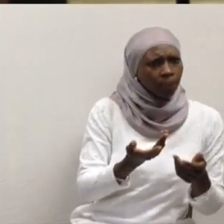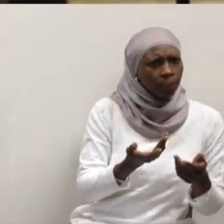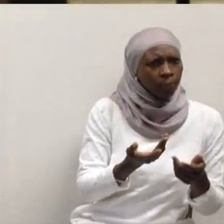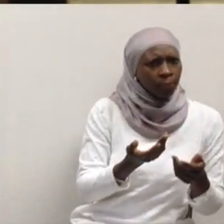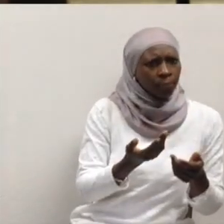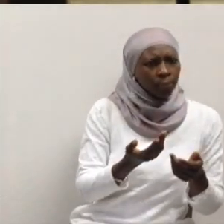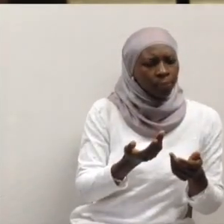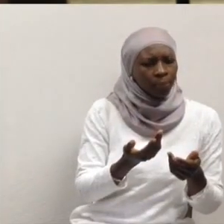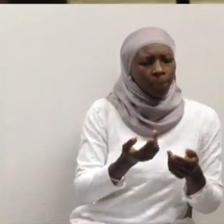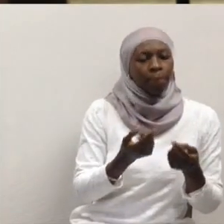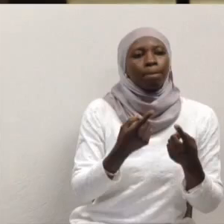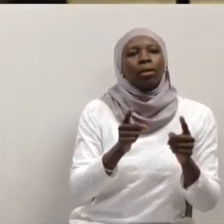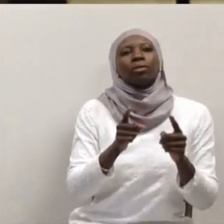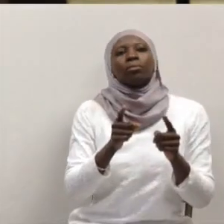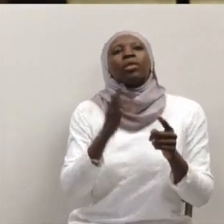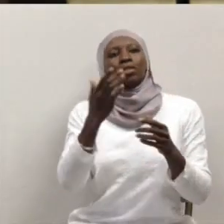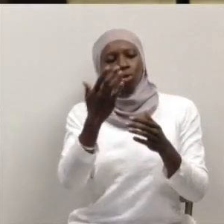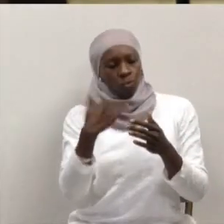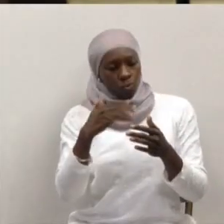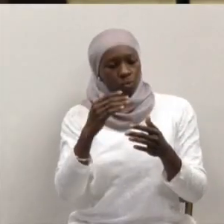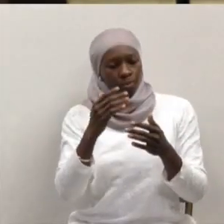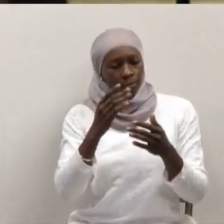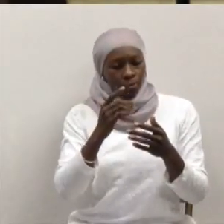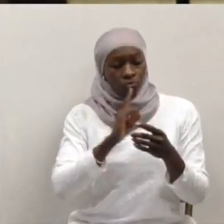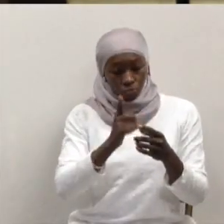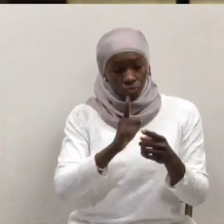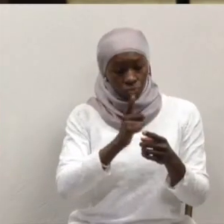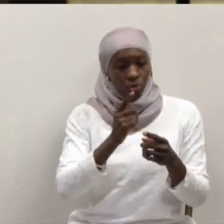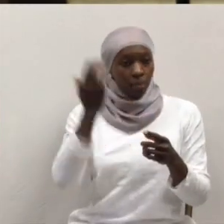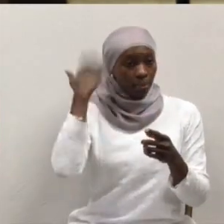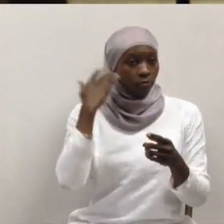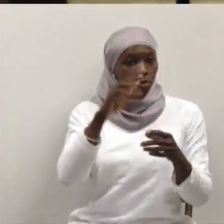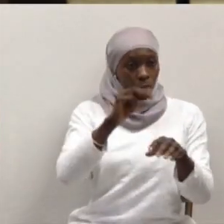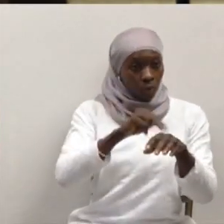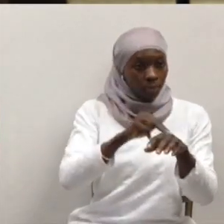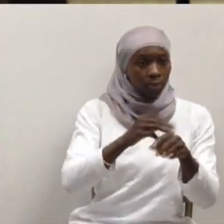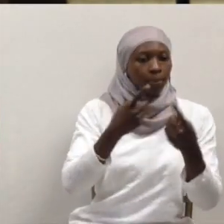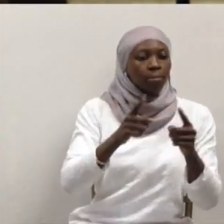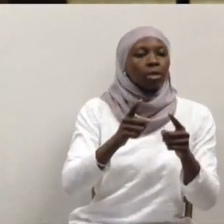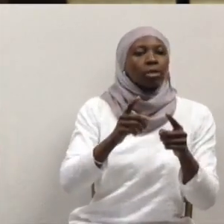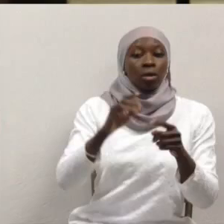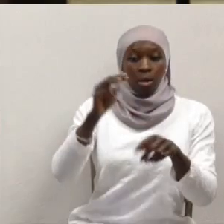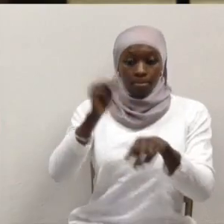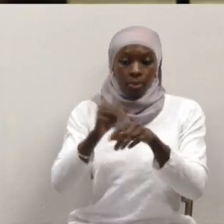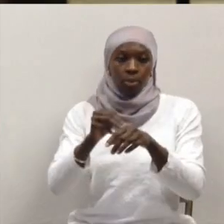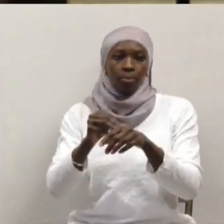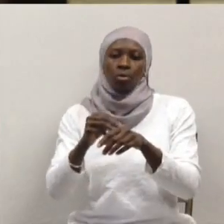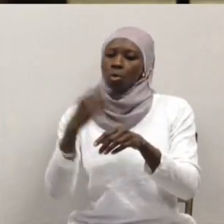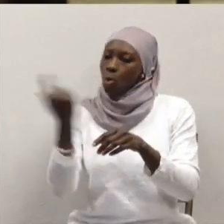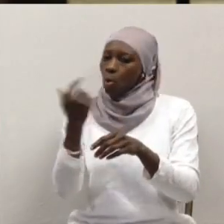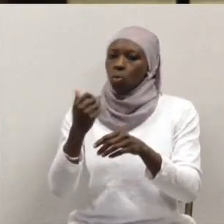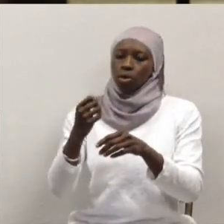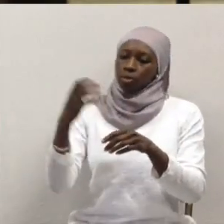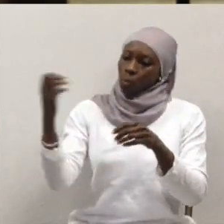Muslim community and its enemies, Muslims were constantly winning. And hypocrites